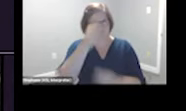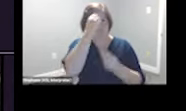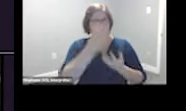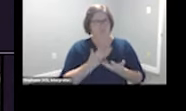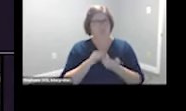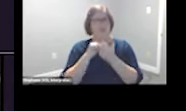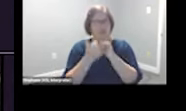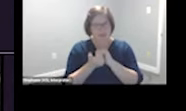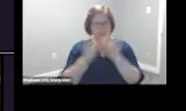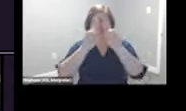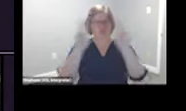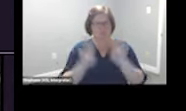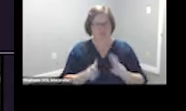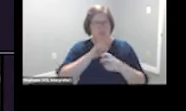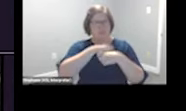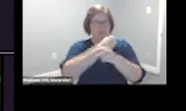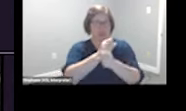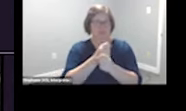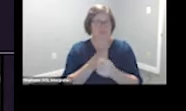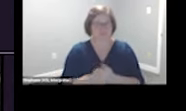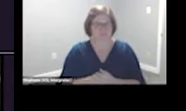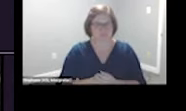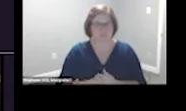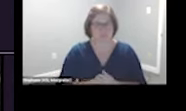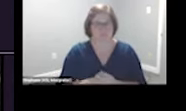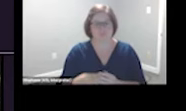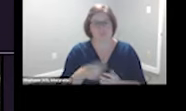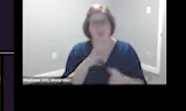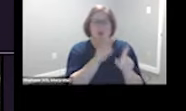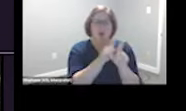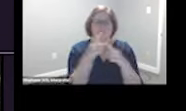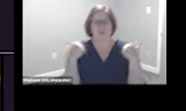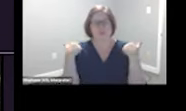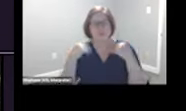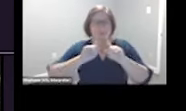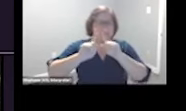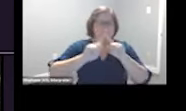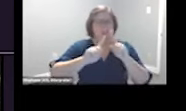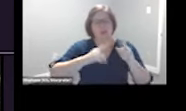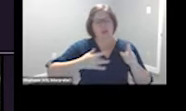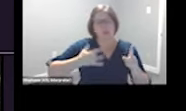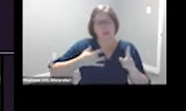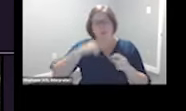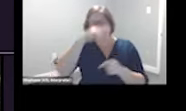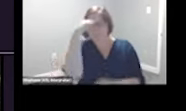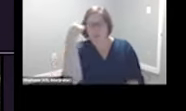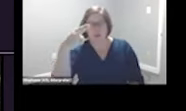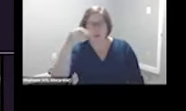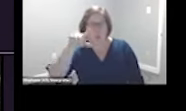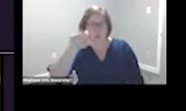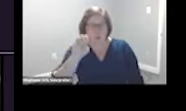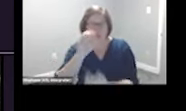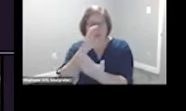made. We also produced galaxy images, images of the surface of the sun, tactile image of the black hole image that was taken